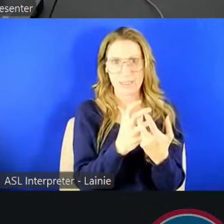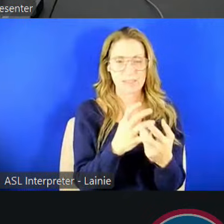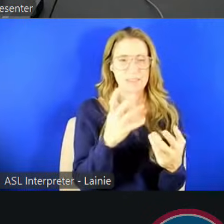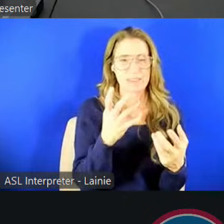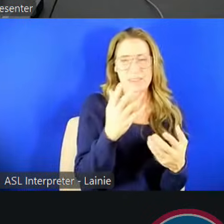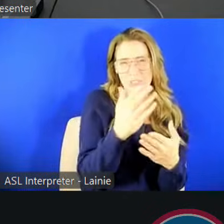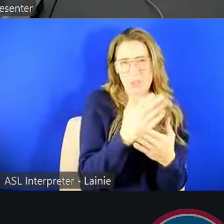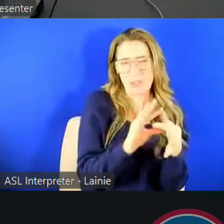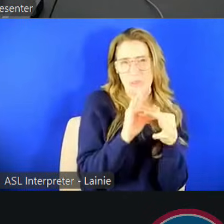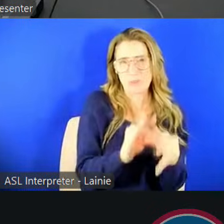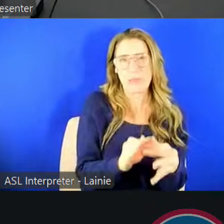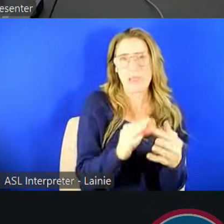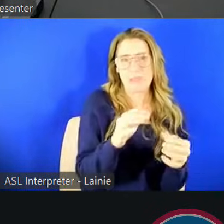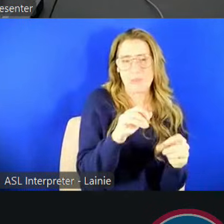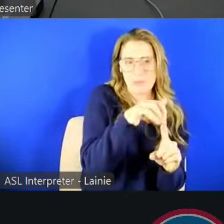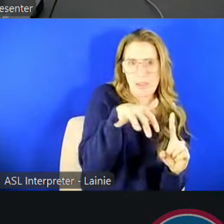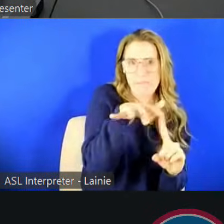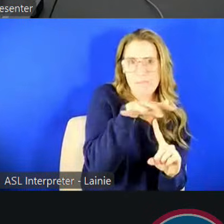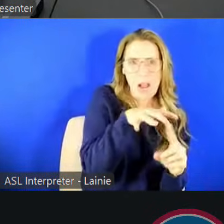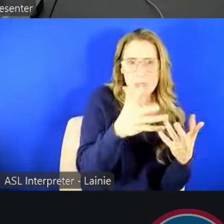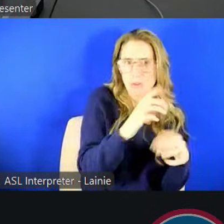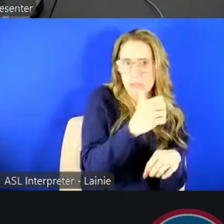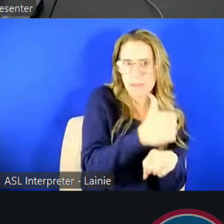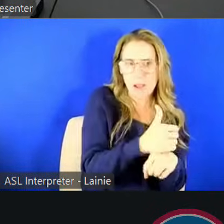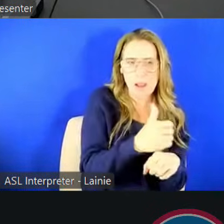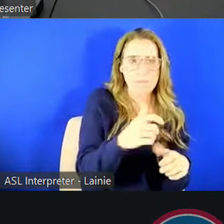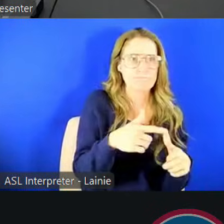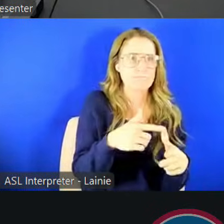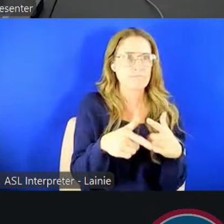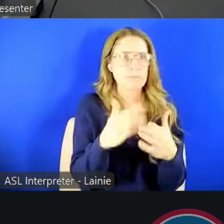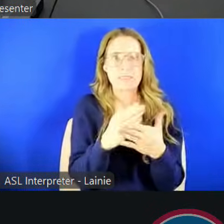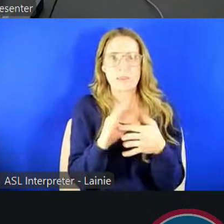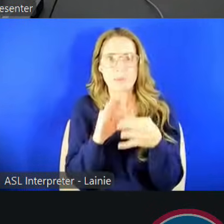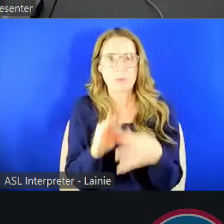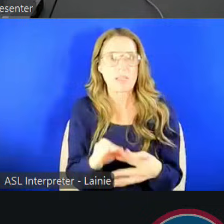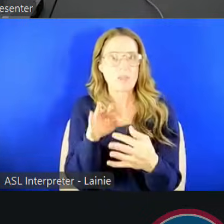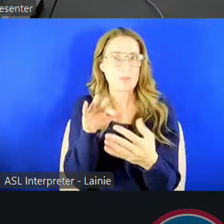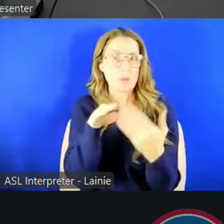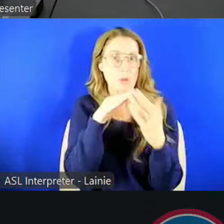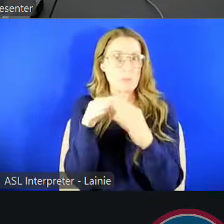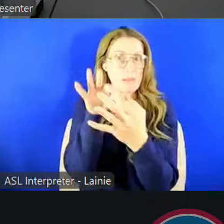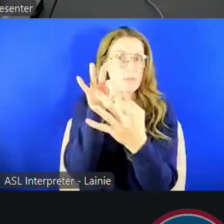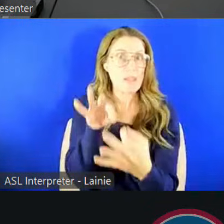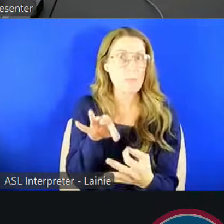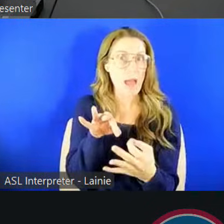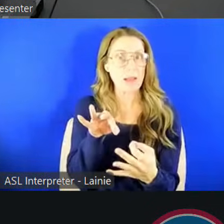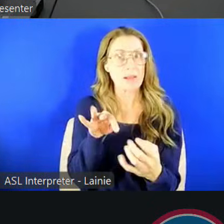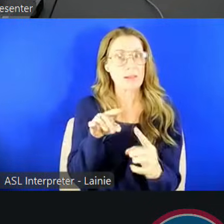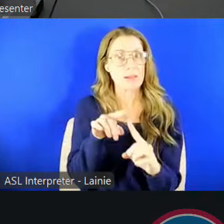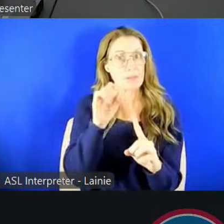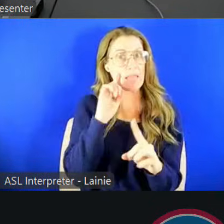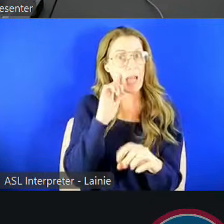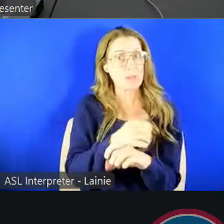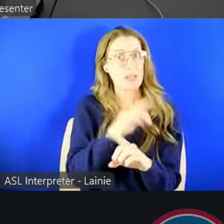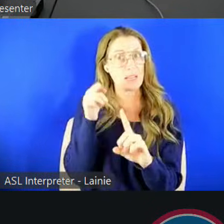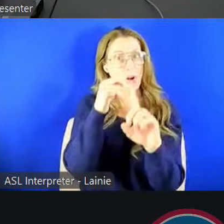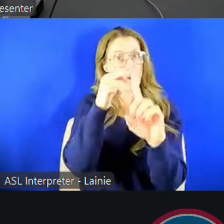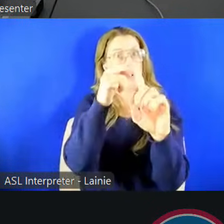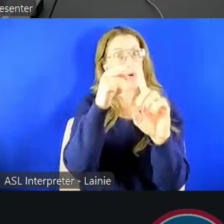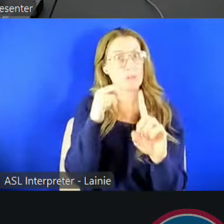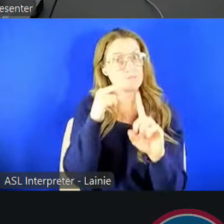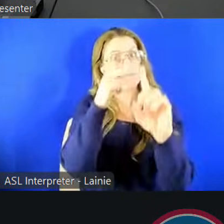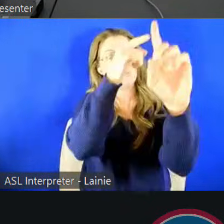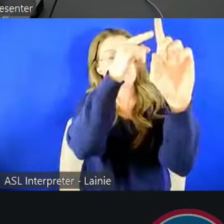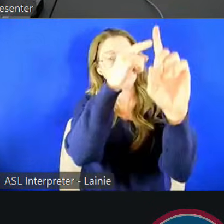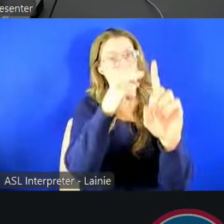working with. So it's what we hear from the community. And, but yeah, we're setting our sights high and really, you know, are aiming for